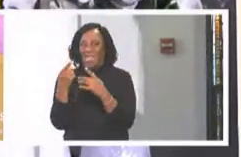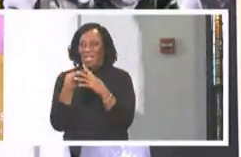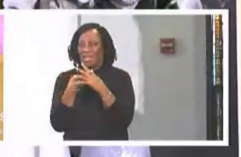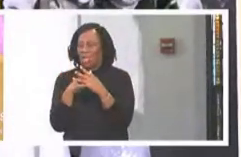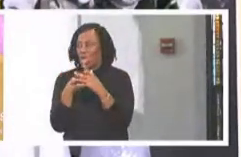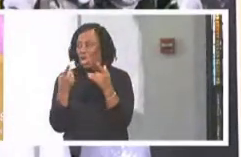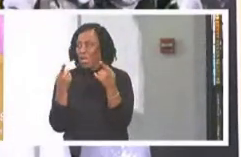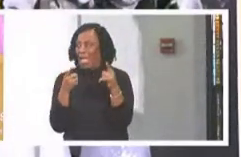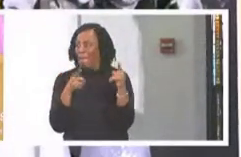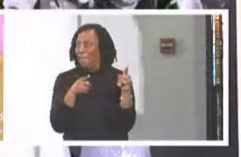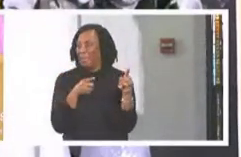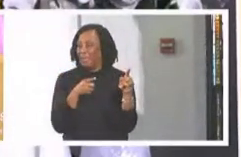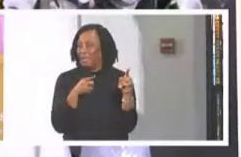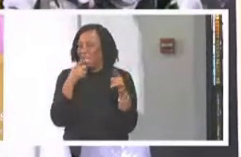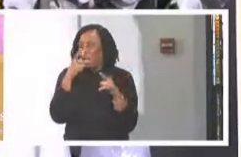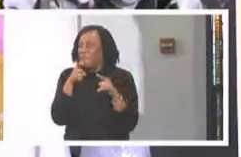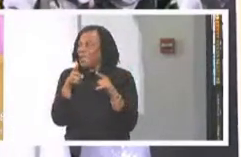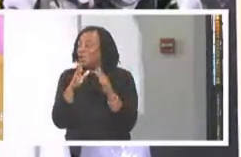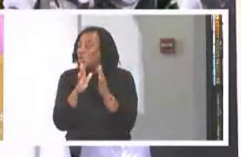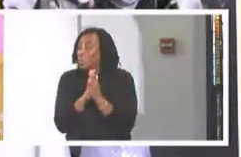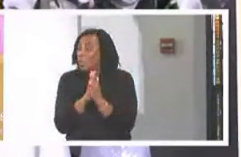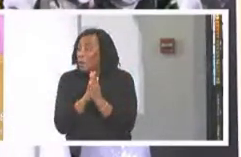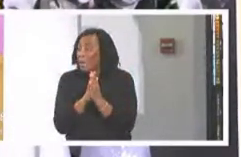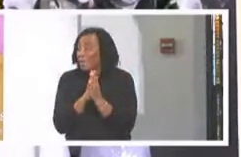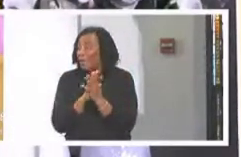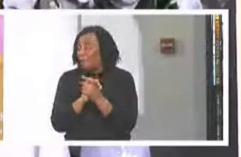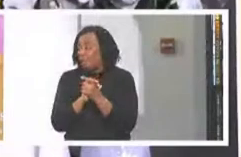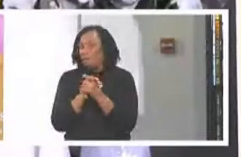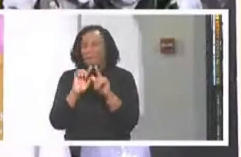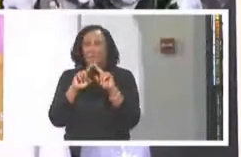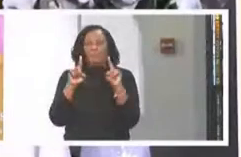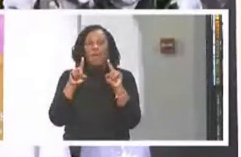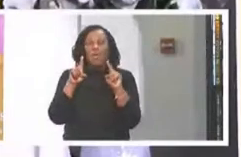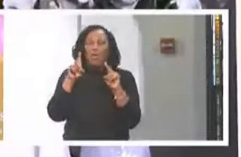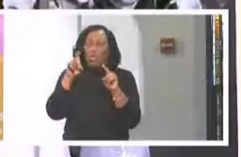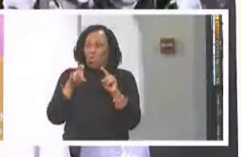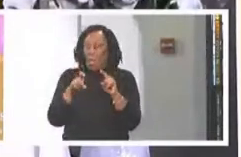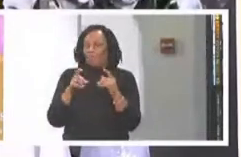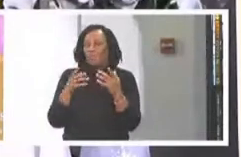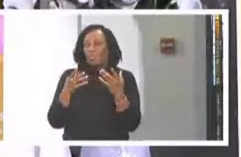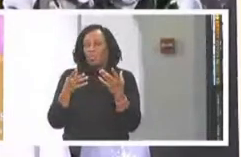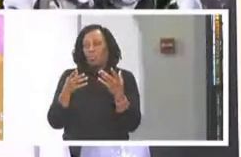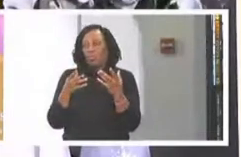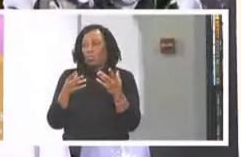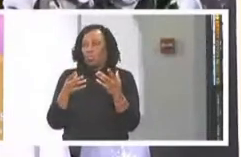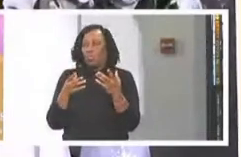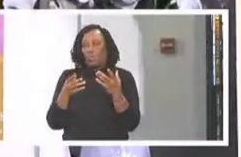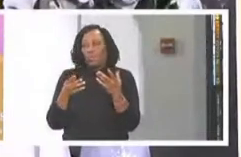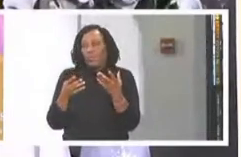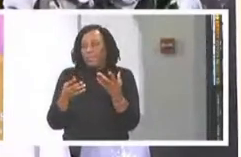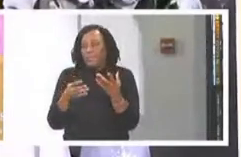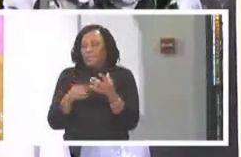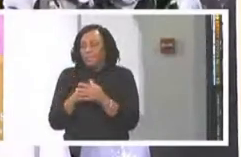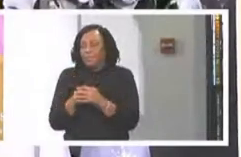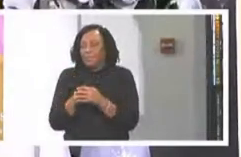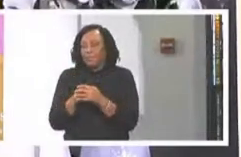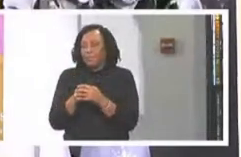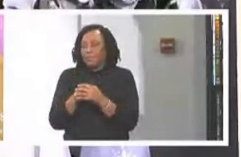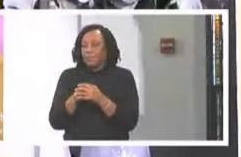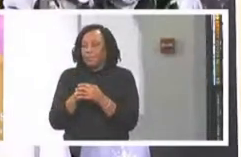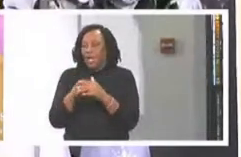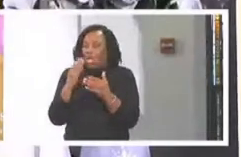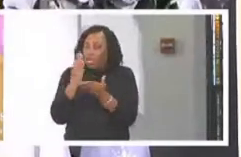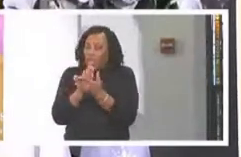prayed. Because you prayed. But you got to get out of your own way. Sometimes we trip over